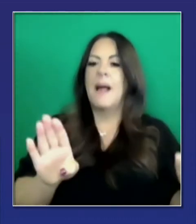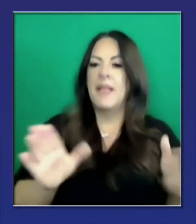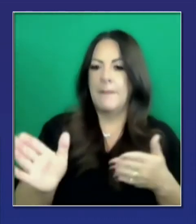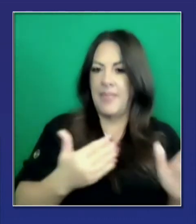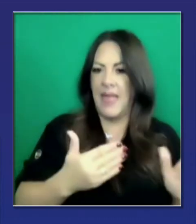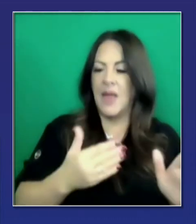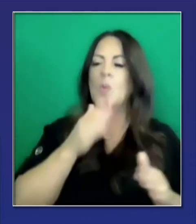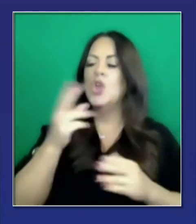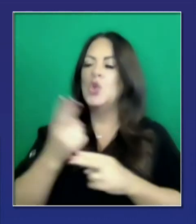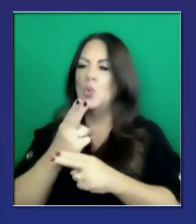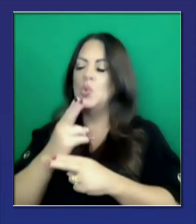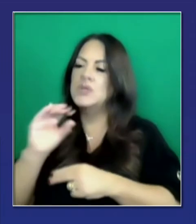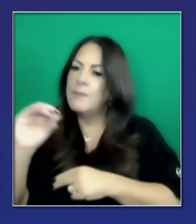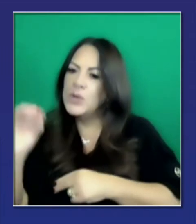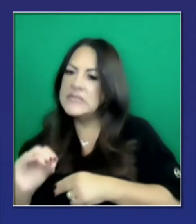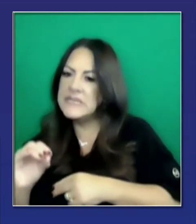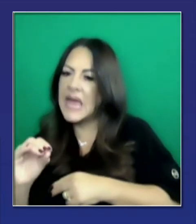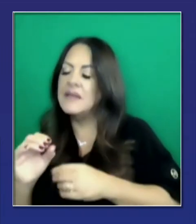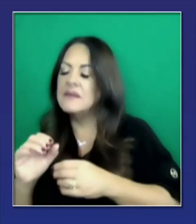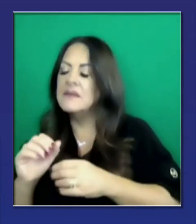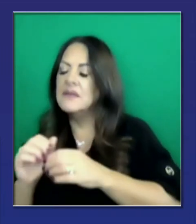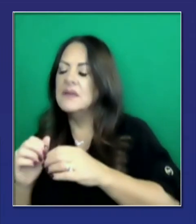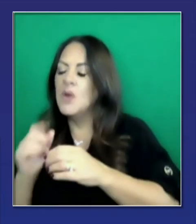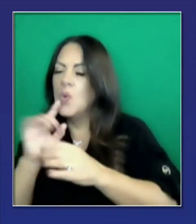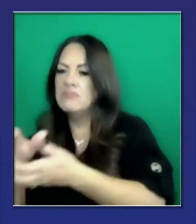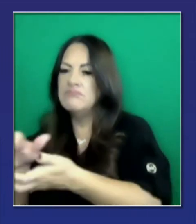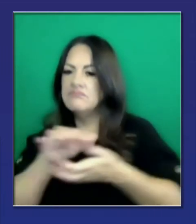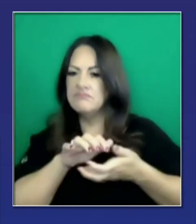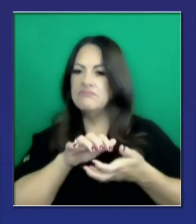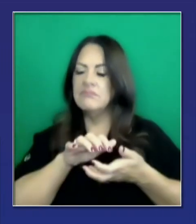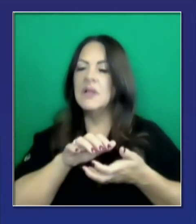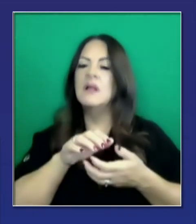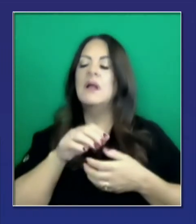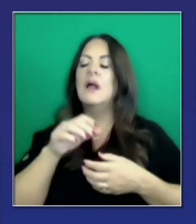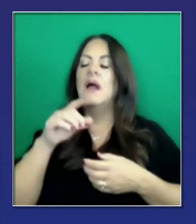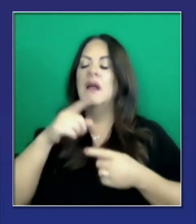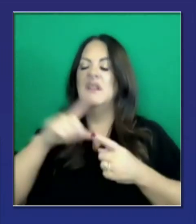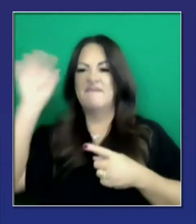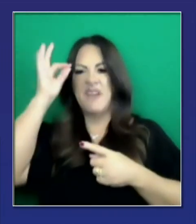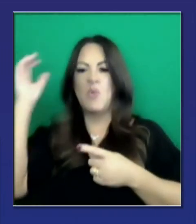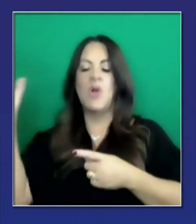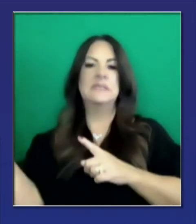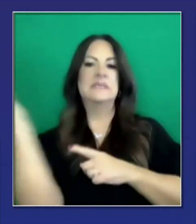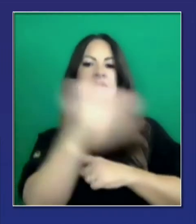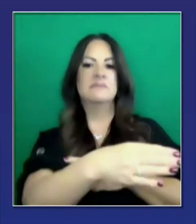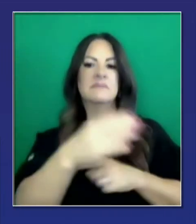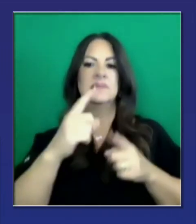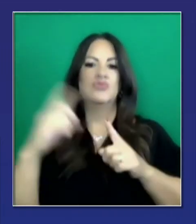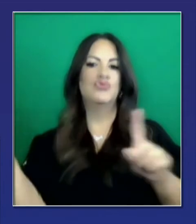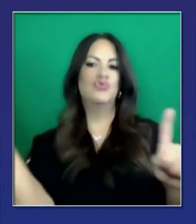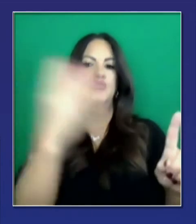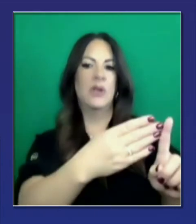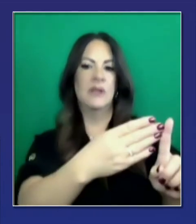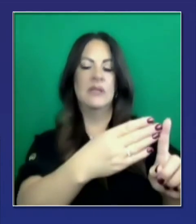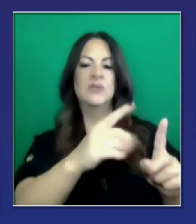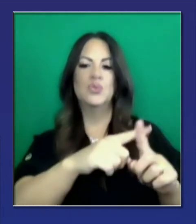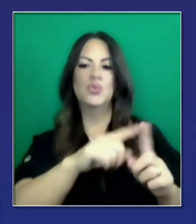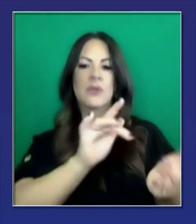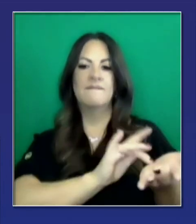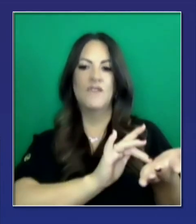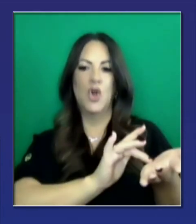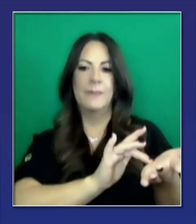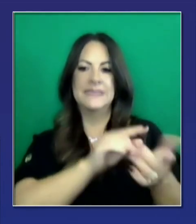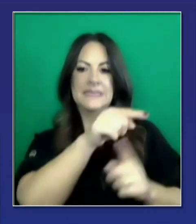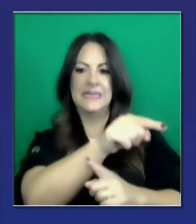those doses, a percentage of those. They'll be sent directly by the feds to the pharmacies. The pharmacies will begin